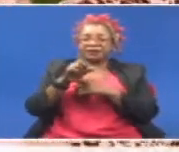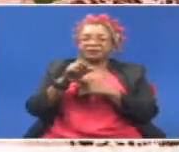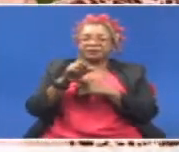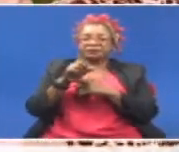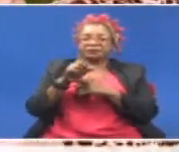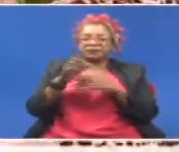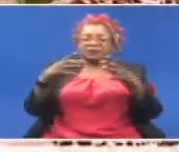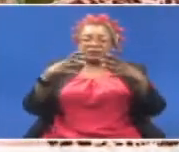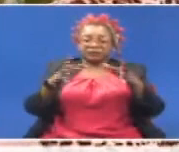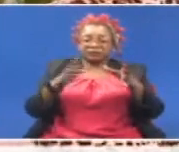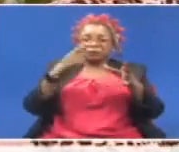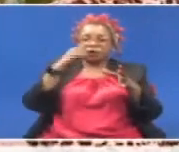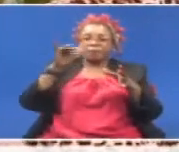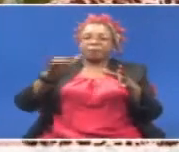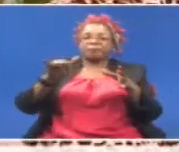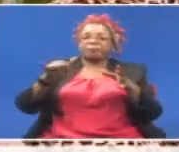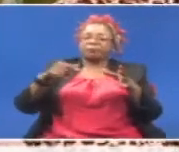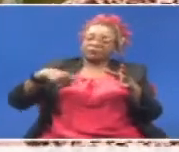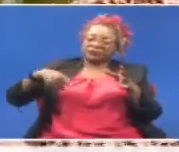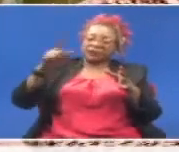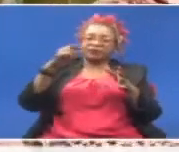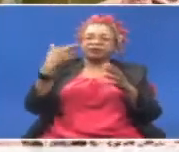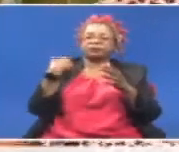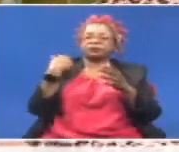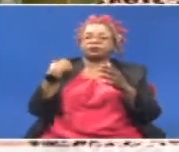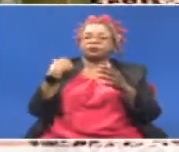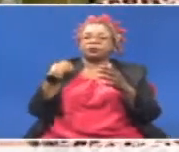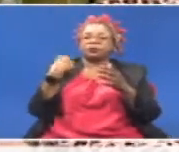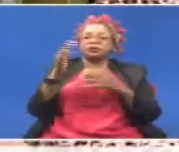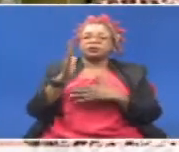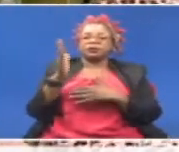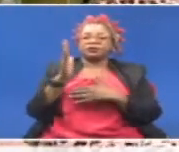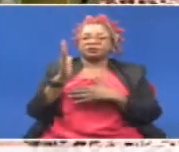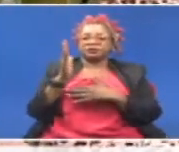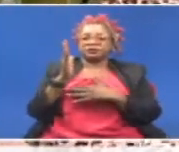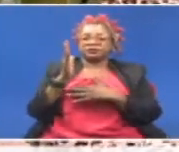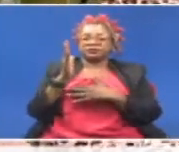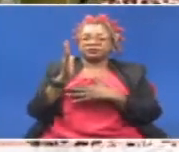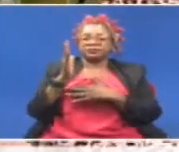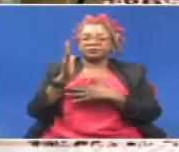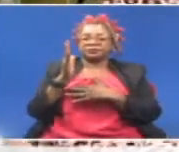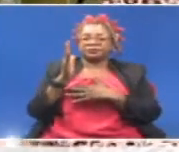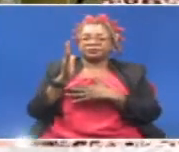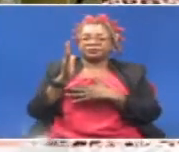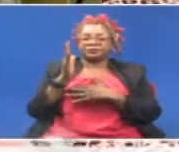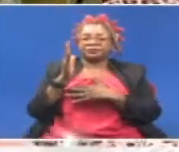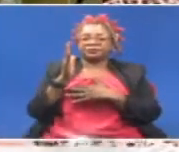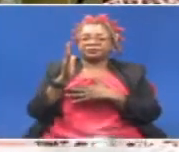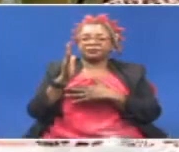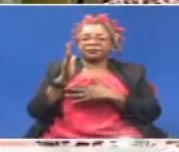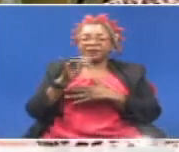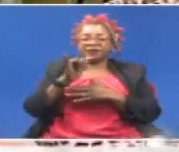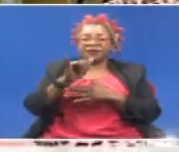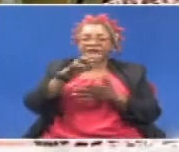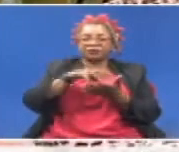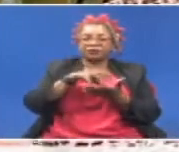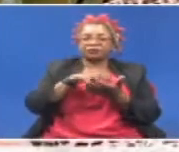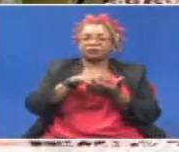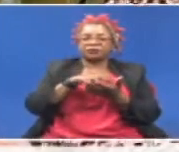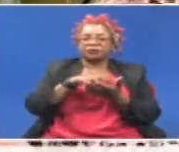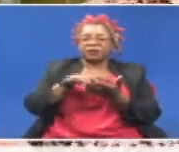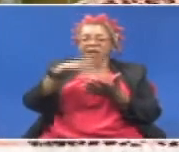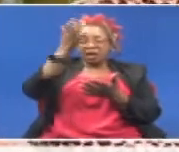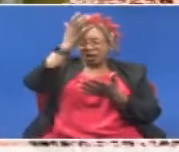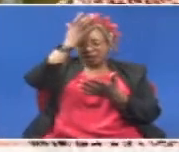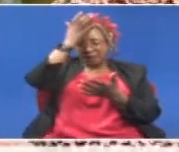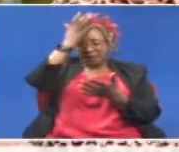ya nyumbani ndio inasimamia security, na katika hii instance timu ya nyumbani ilikuwa Kakamega